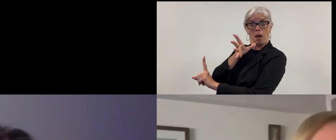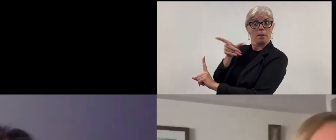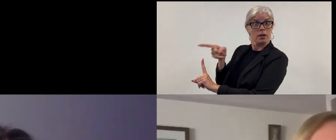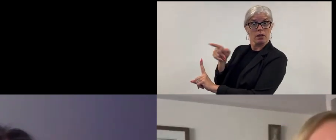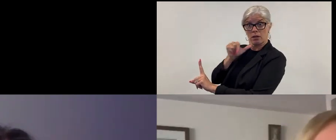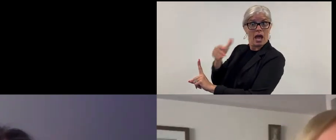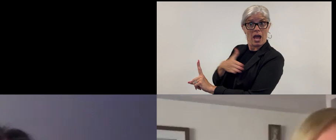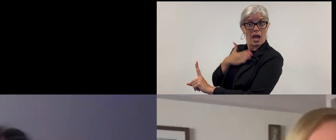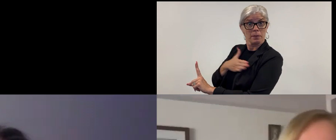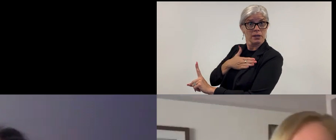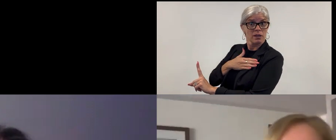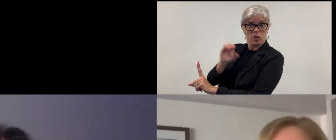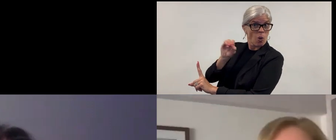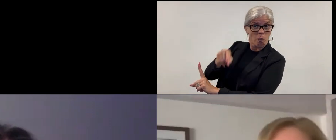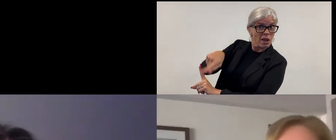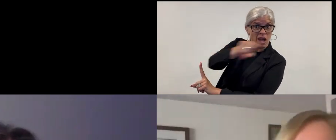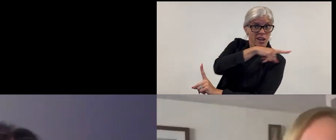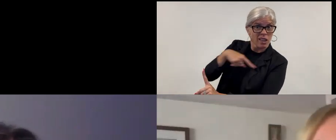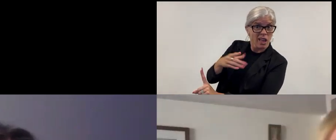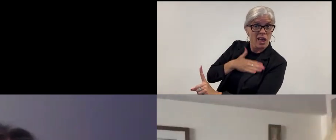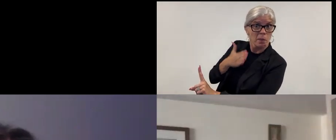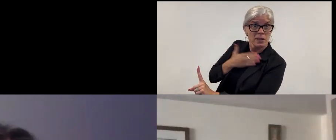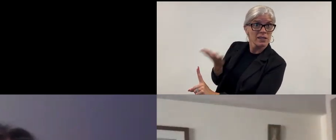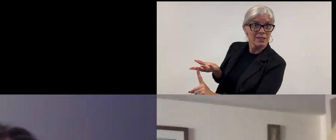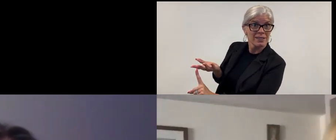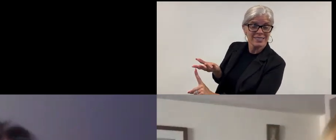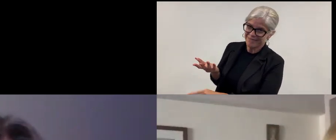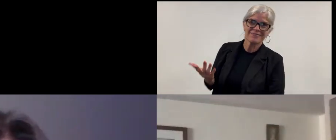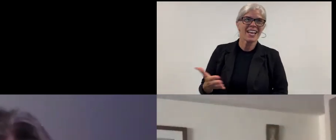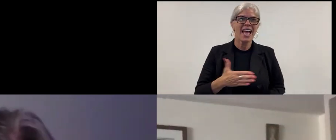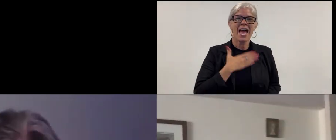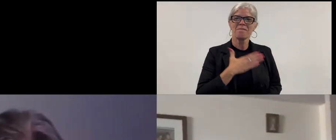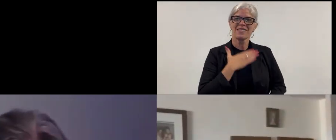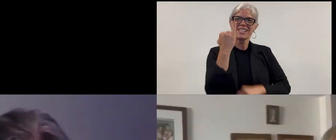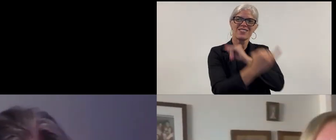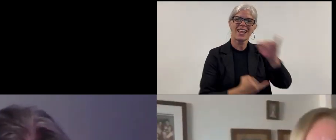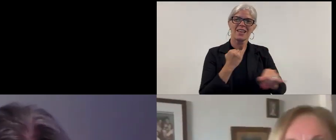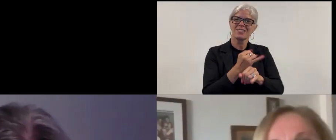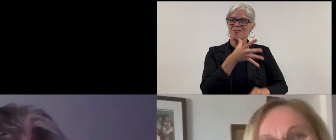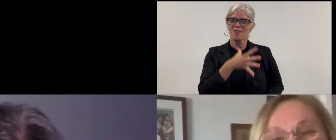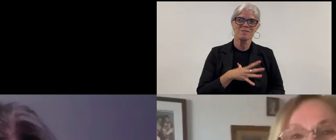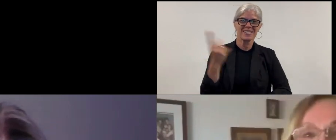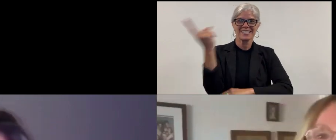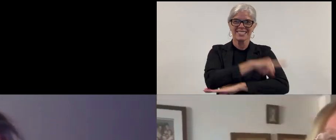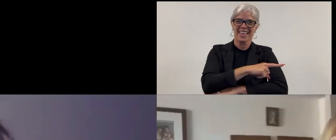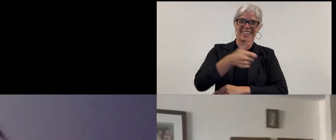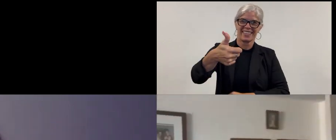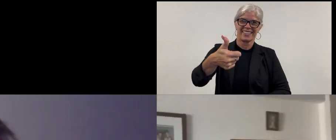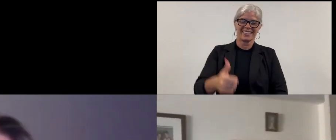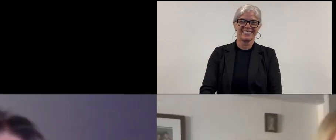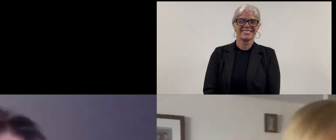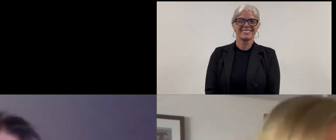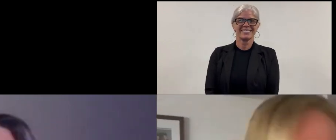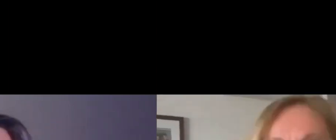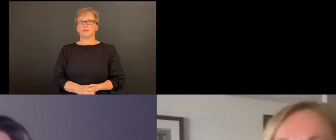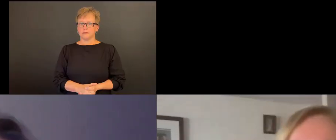if mother is not happy, nobody's happy. That's right. Happy International Women's